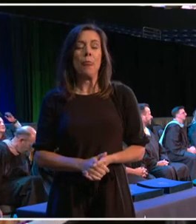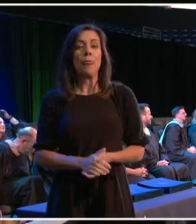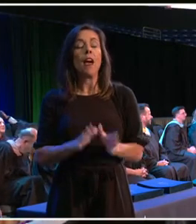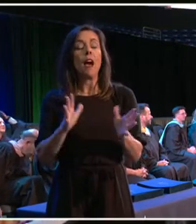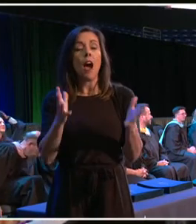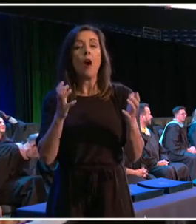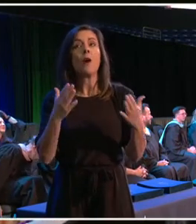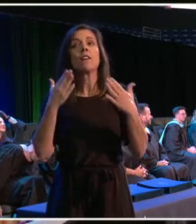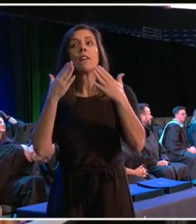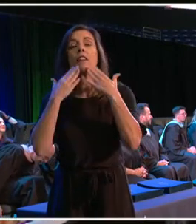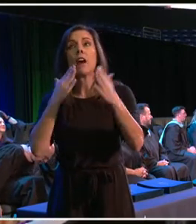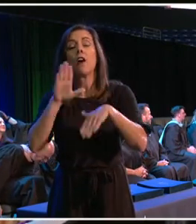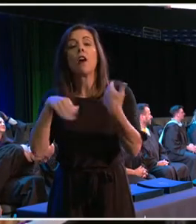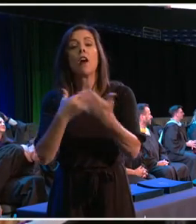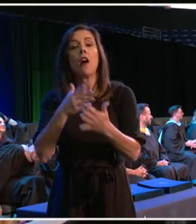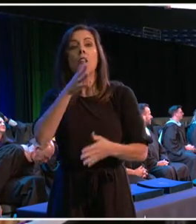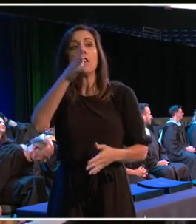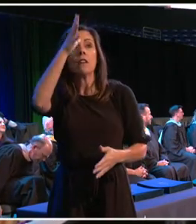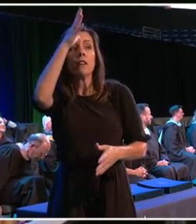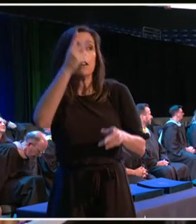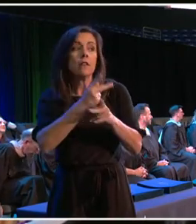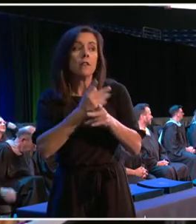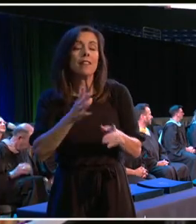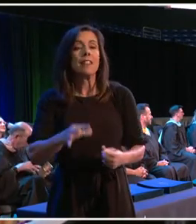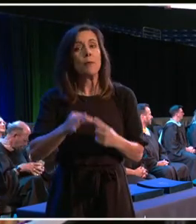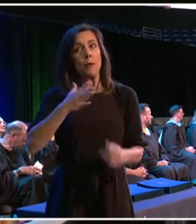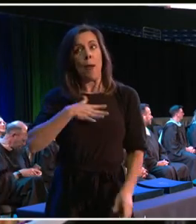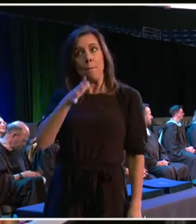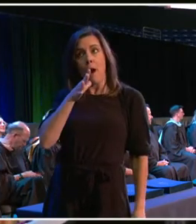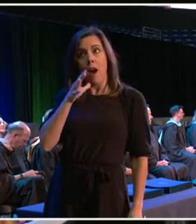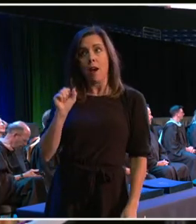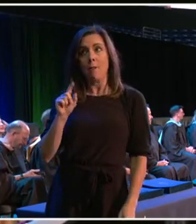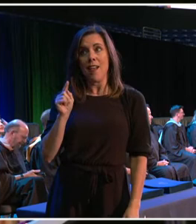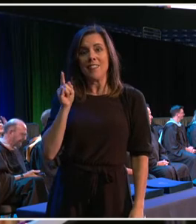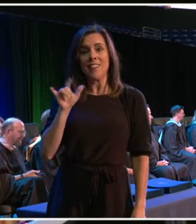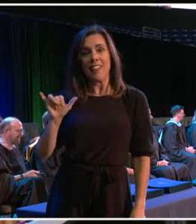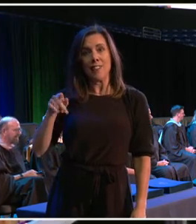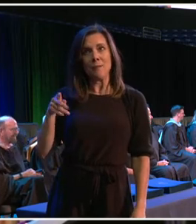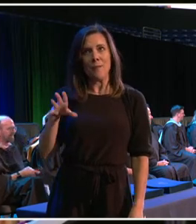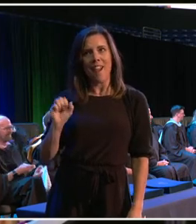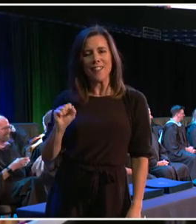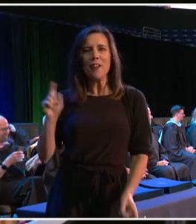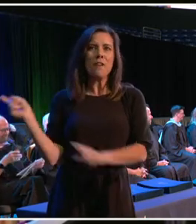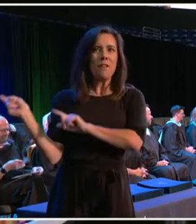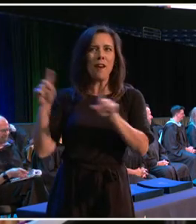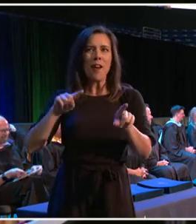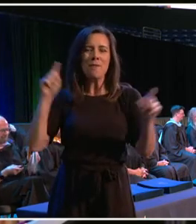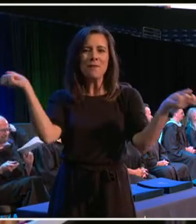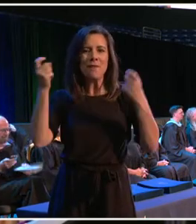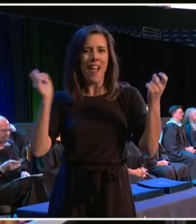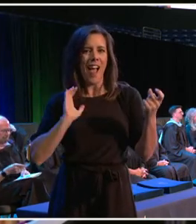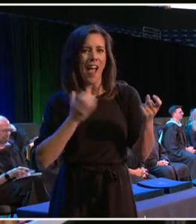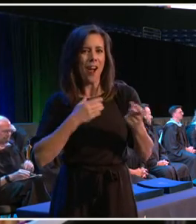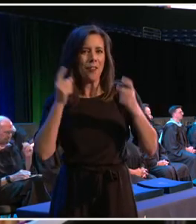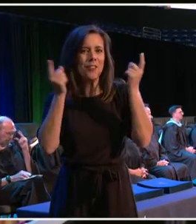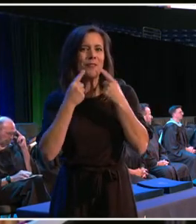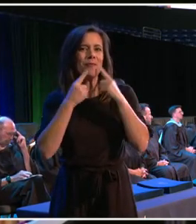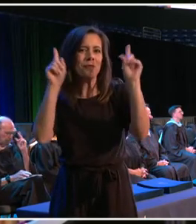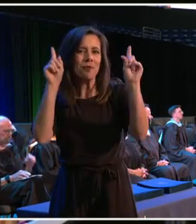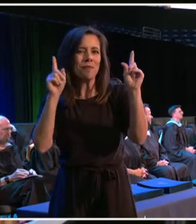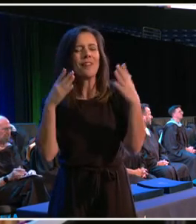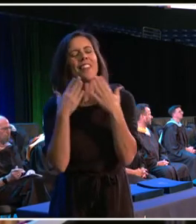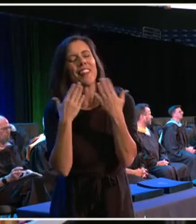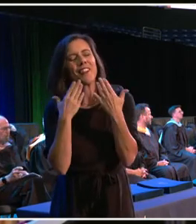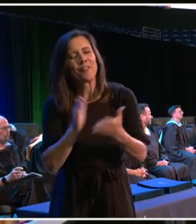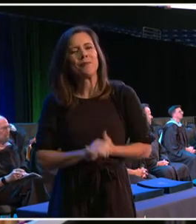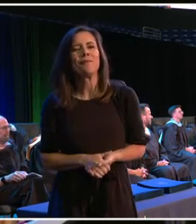I want to thank all the parents and guardians, especially my mom, Stacy Price, for coming out and celebrating our success. Thank